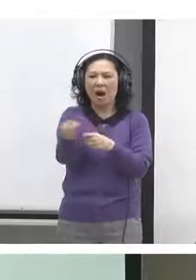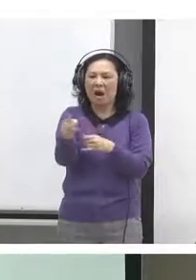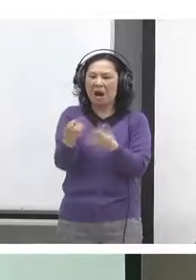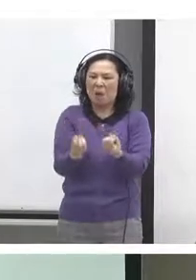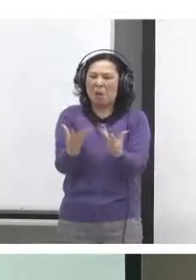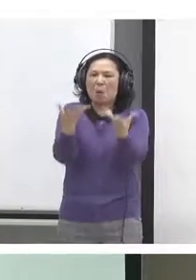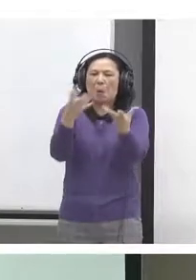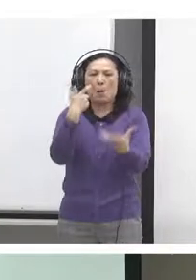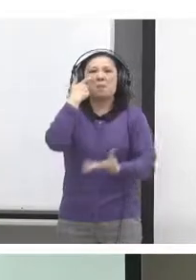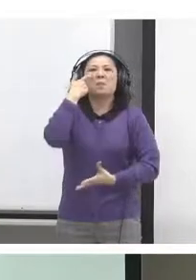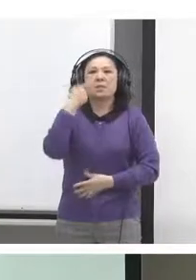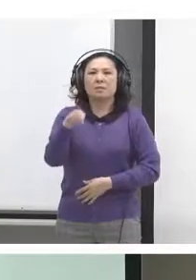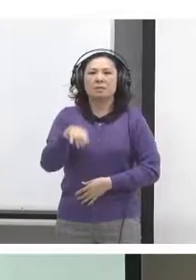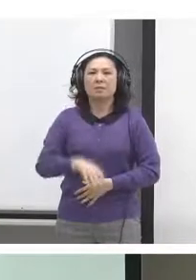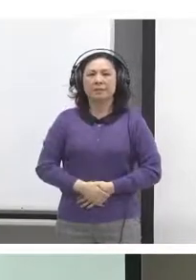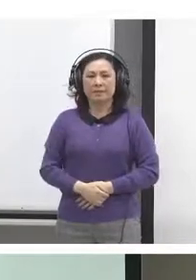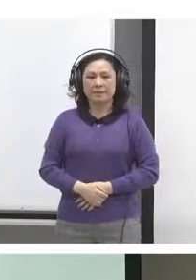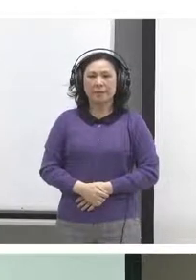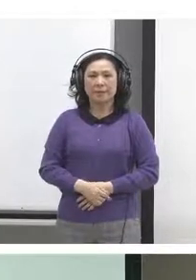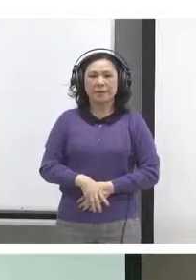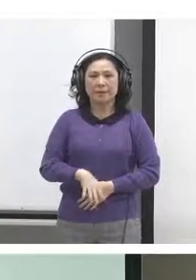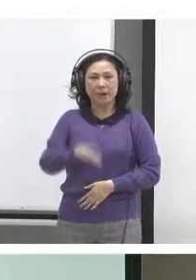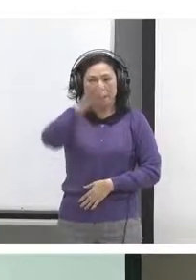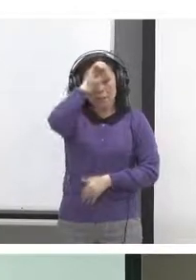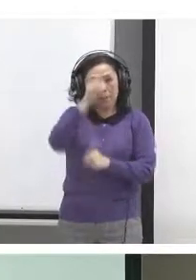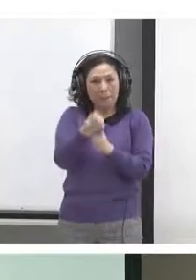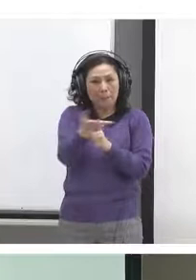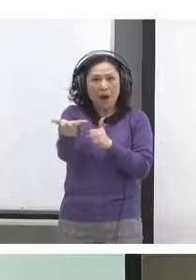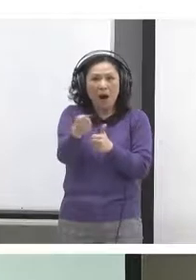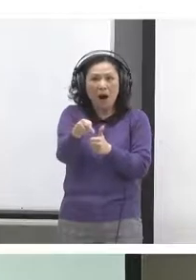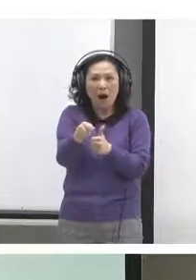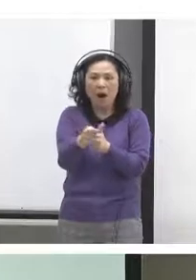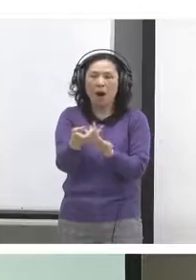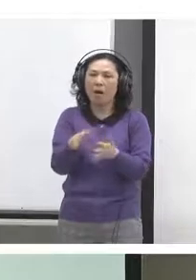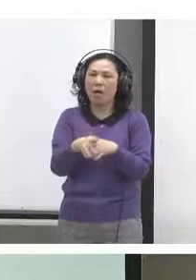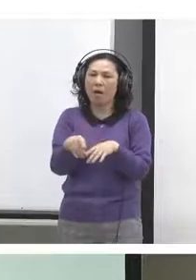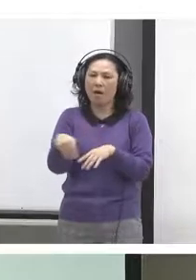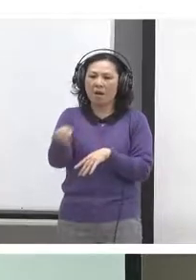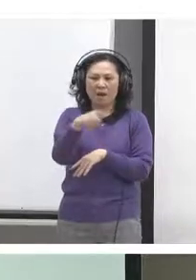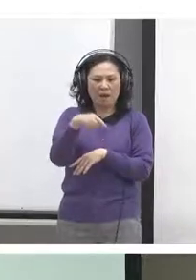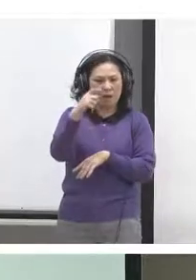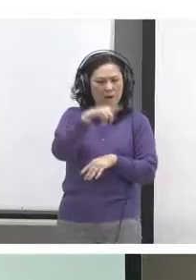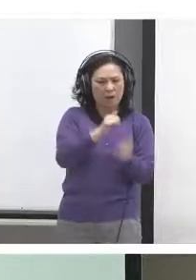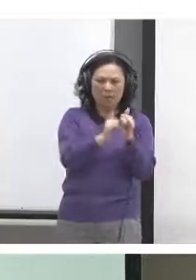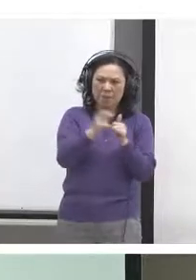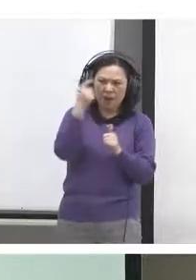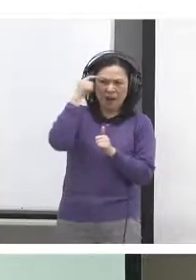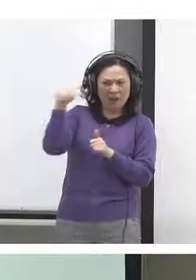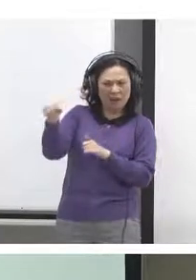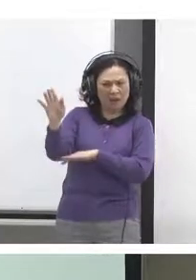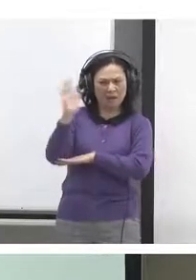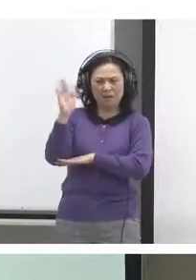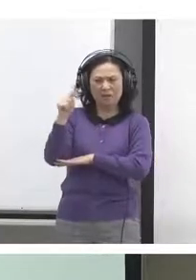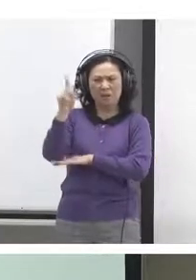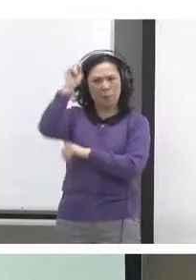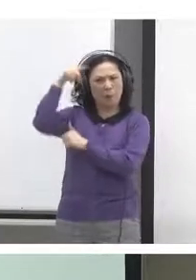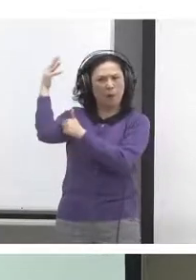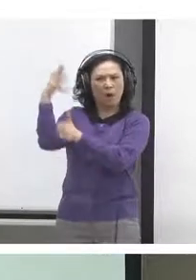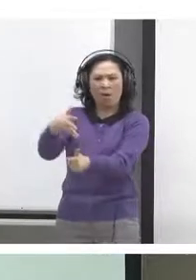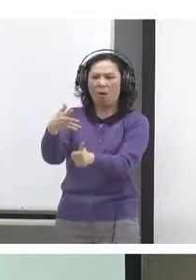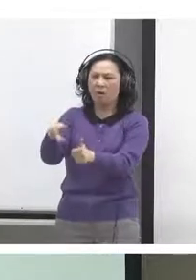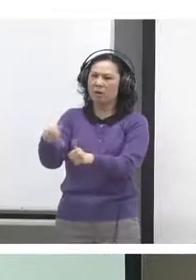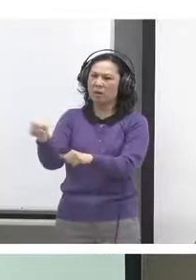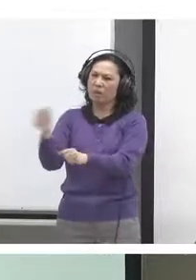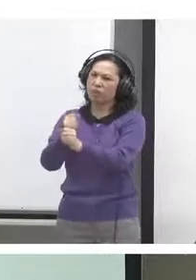outbreak, people realized how governments are using old-fashioned workflow, and all of